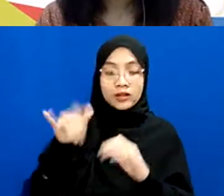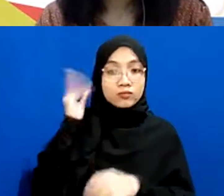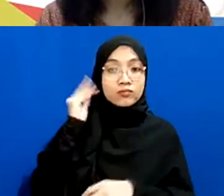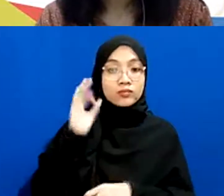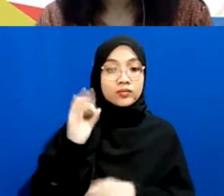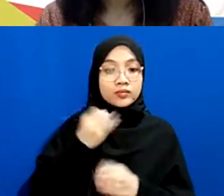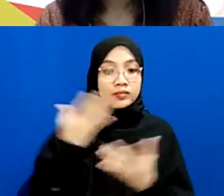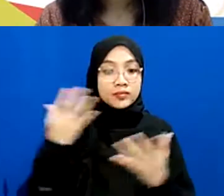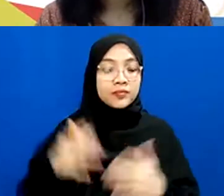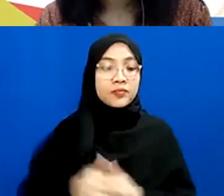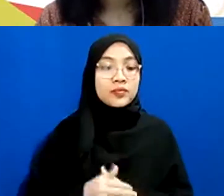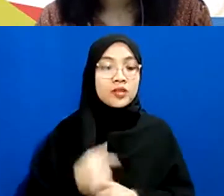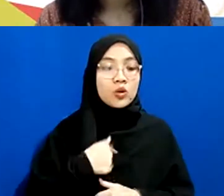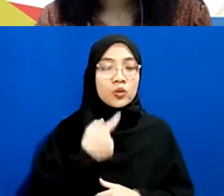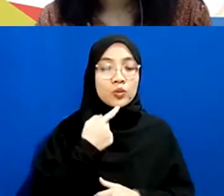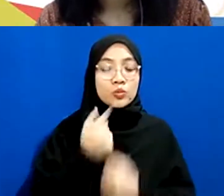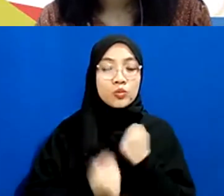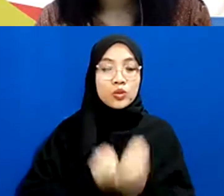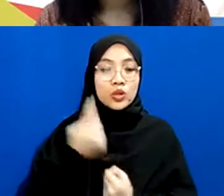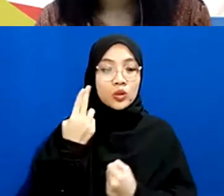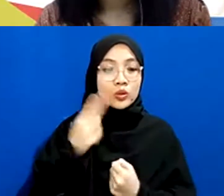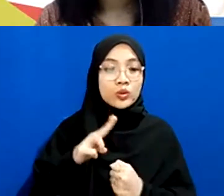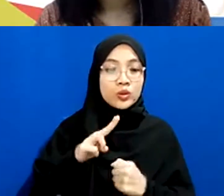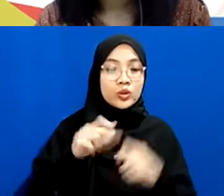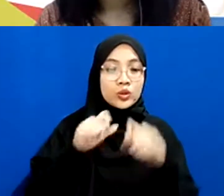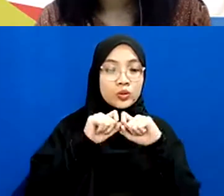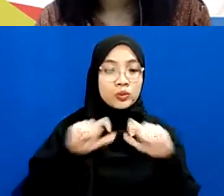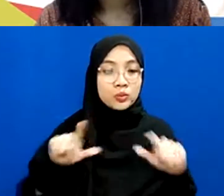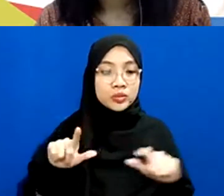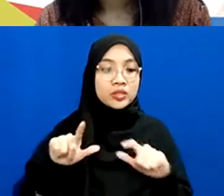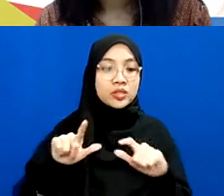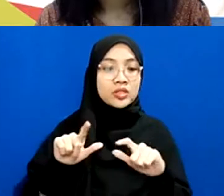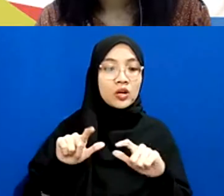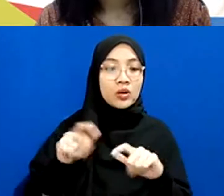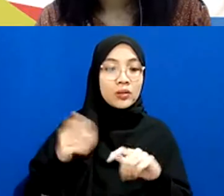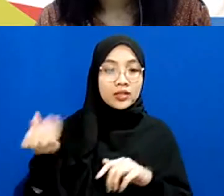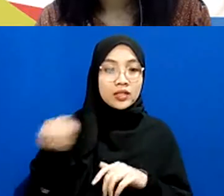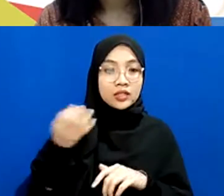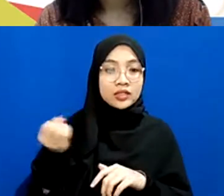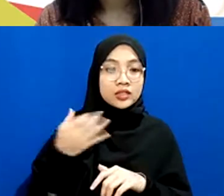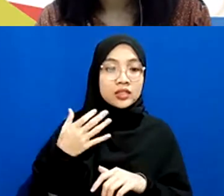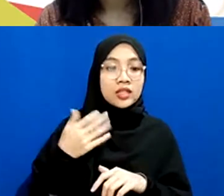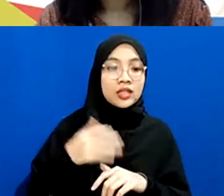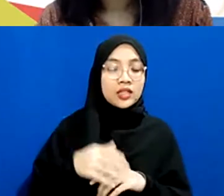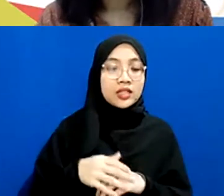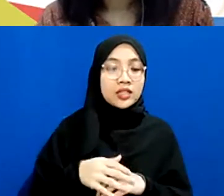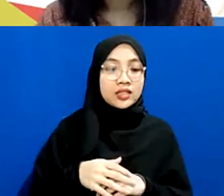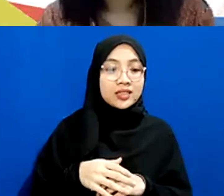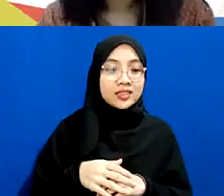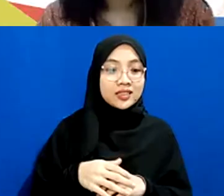I'm trying to answer, but I'm super not confident with my answer. So,